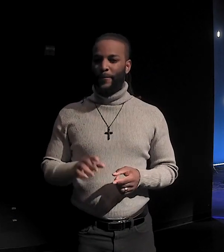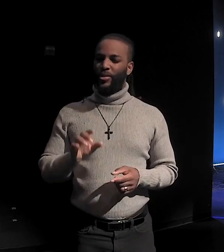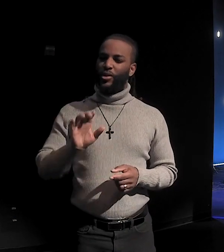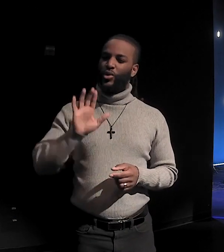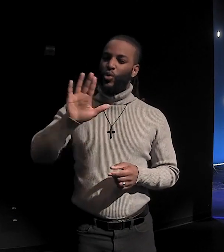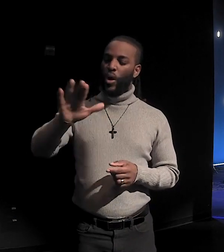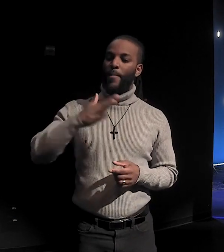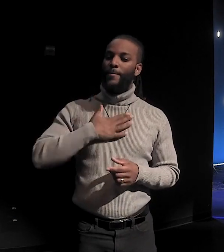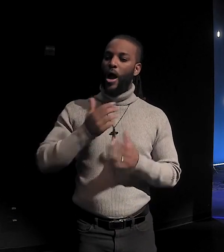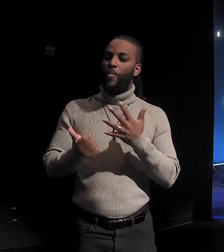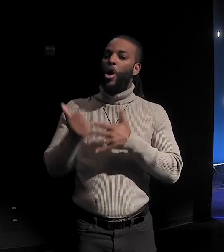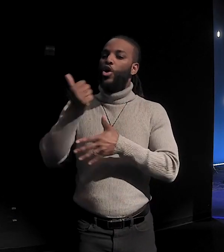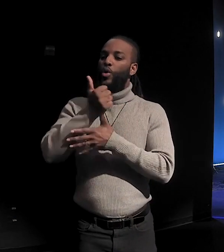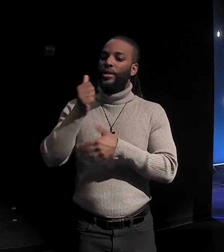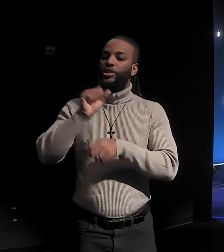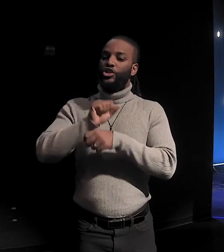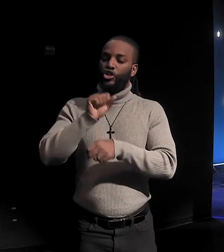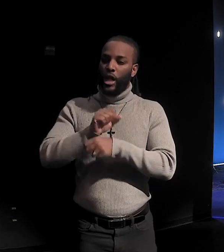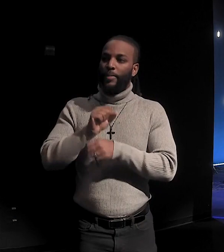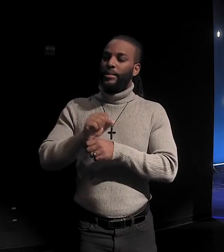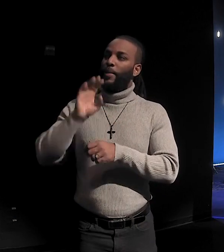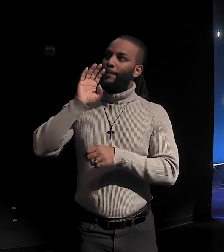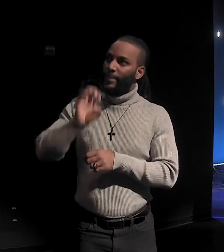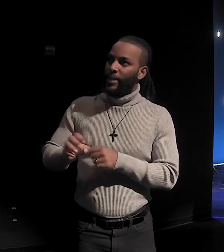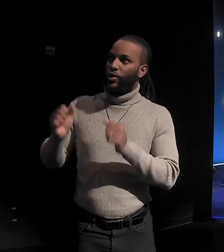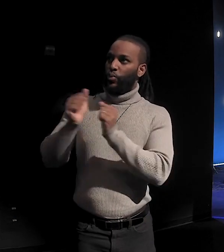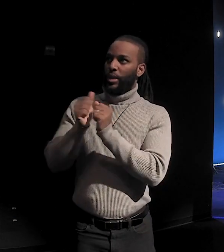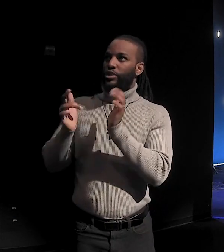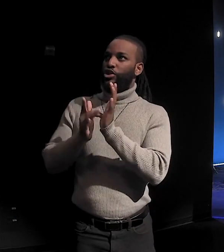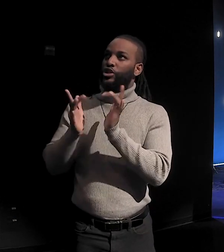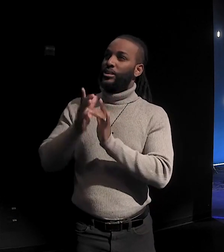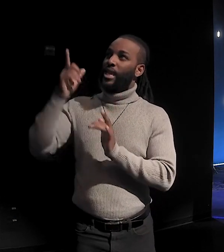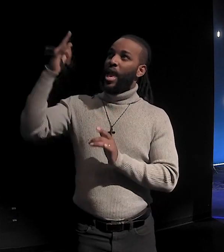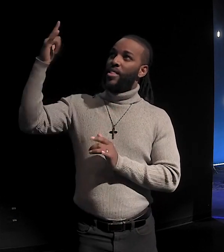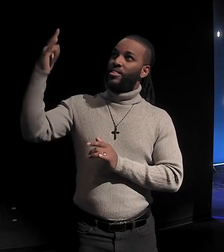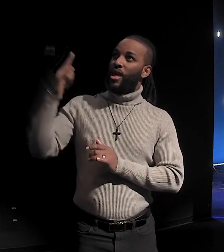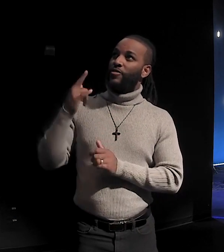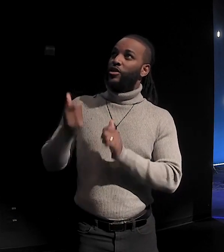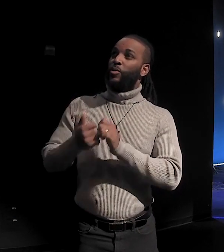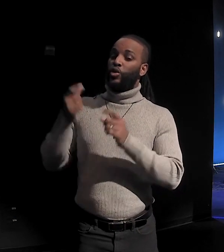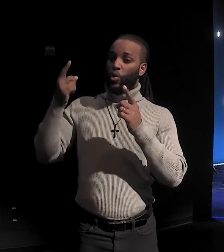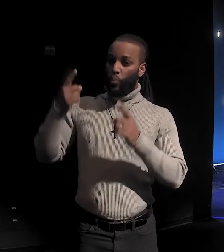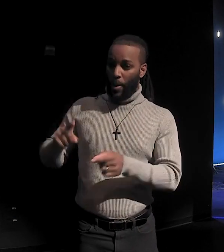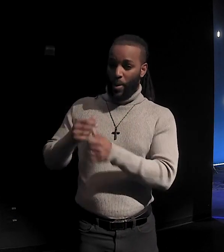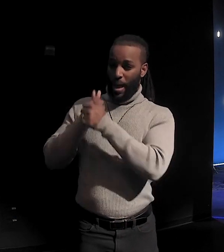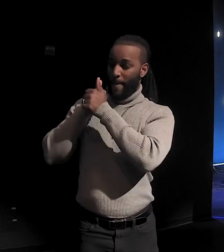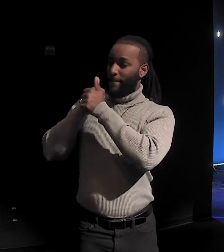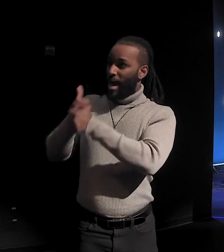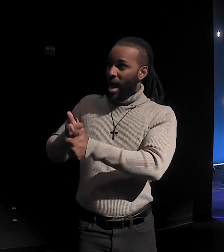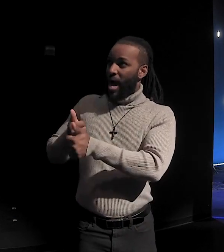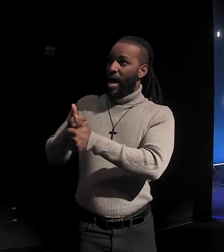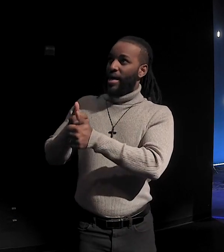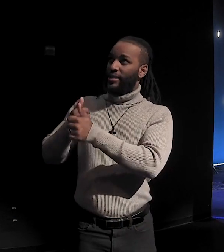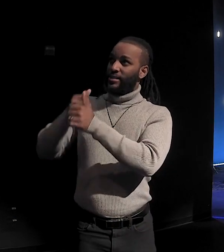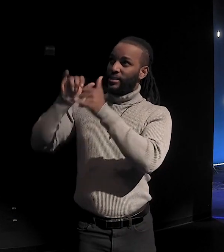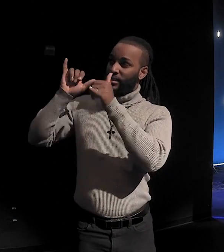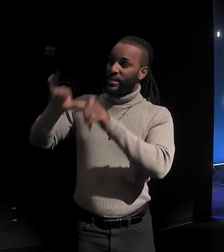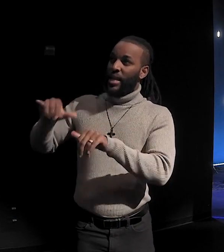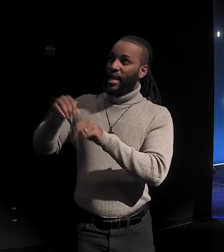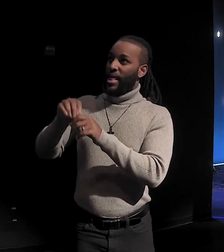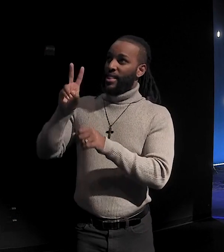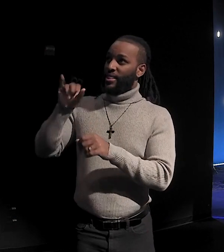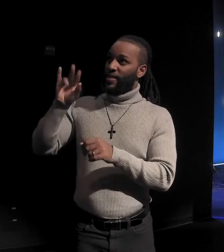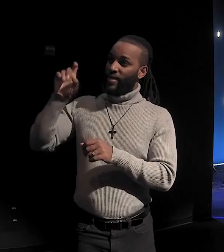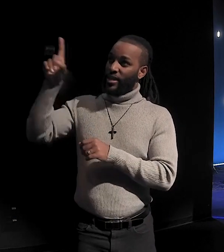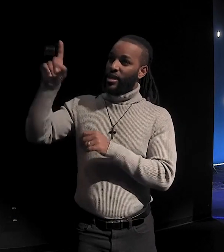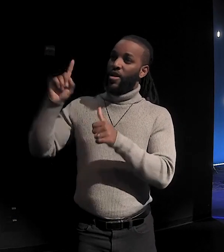and my primary job is to be with Jesus, the one who loves us most. And when we abide, remain in the vine, make